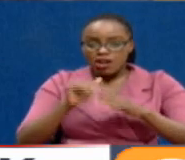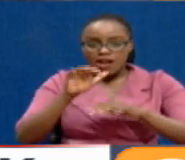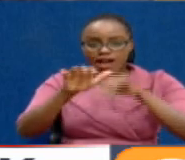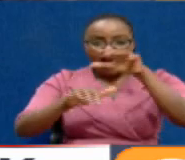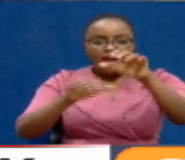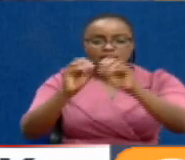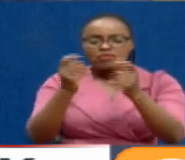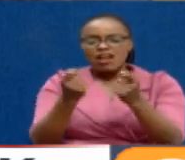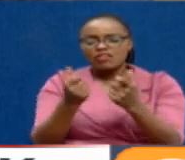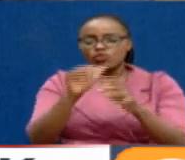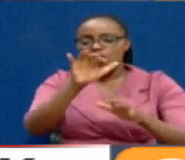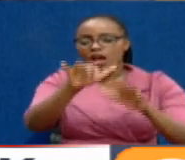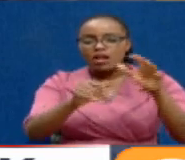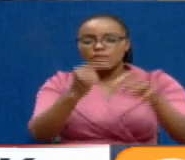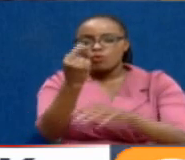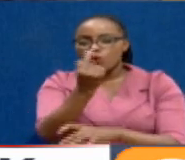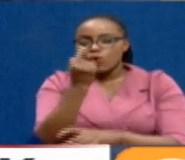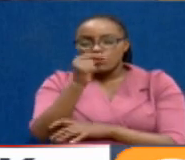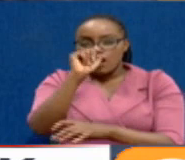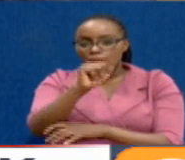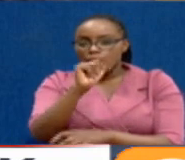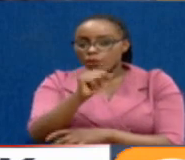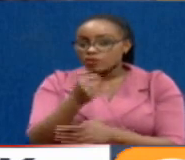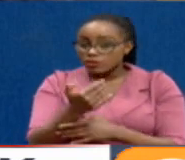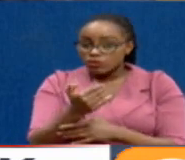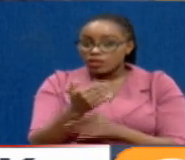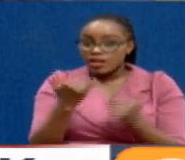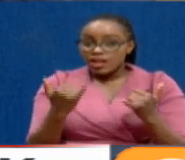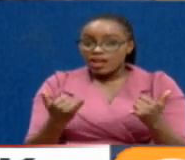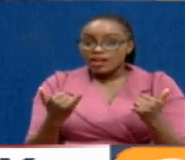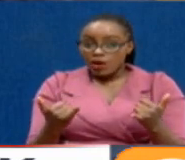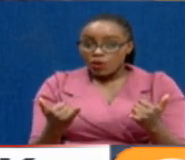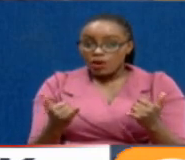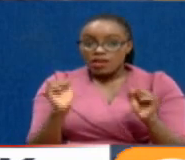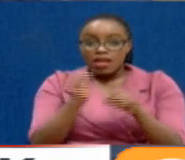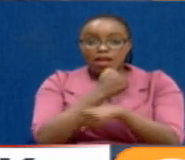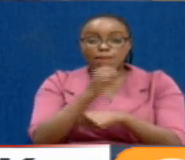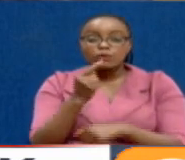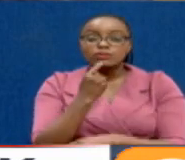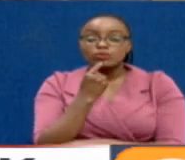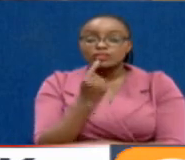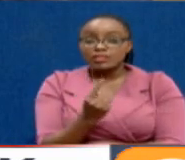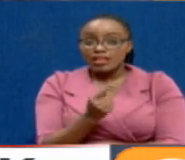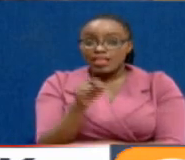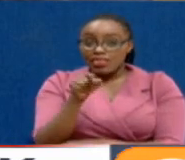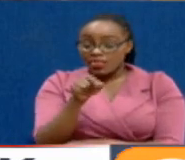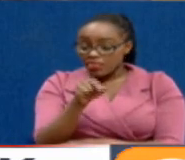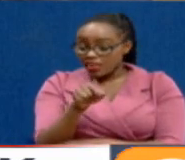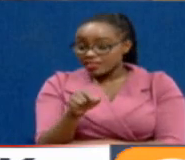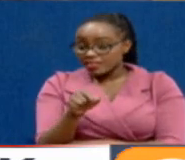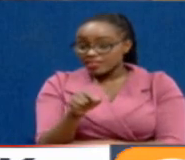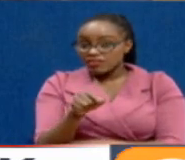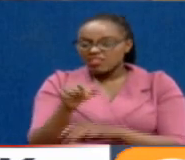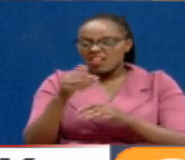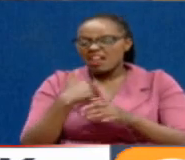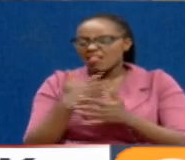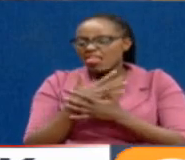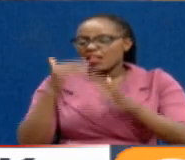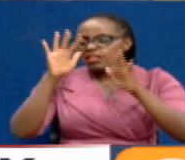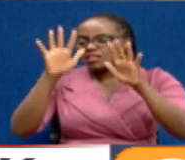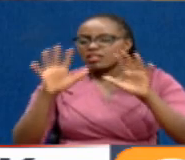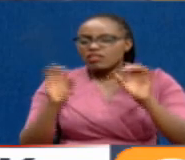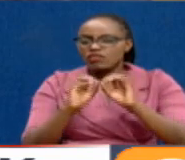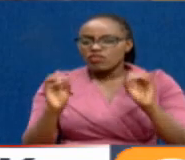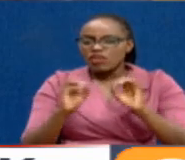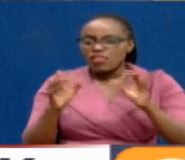suspect it's only a few that it may be able to infect. And currently, we cannot say that that is playing any significant role in transmission.